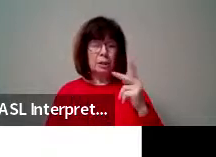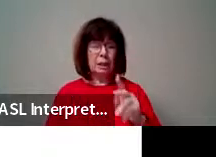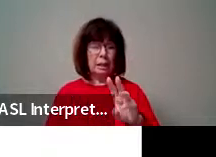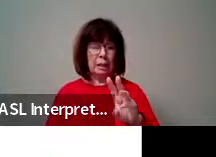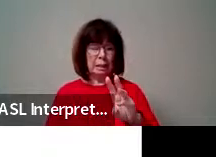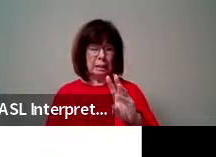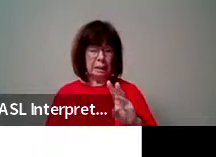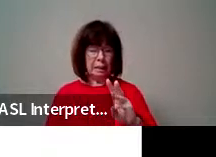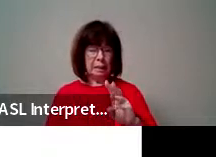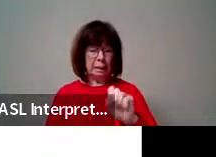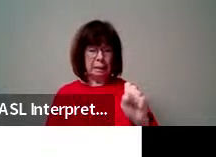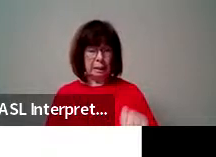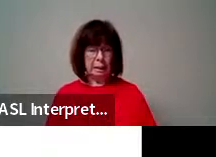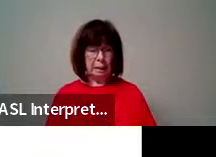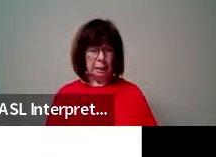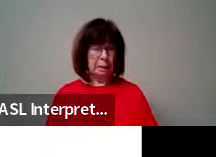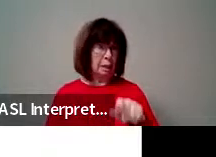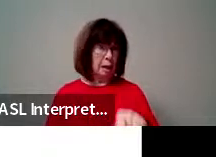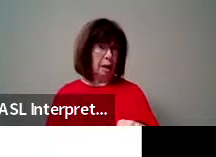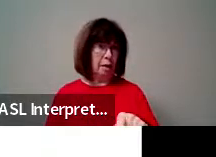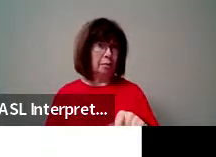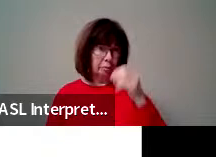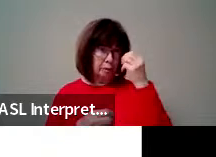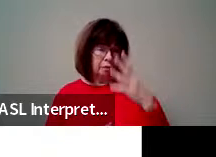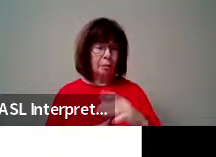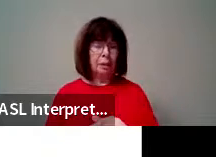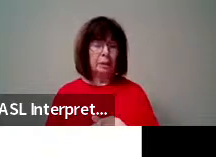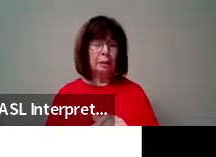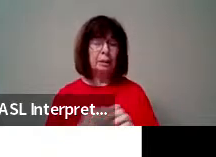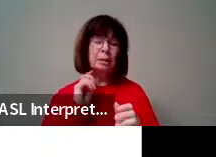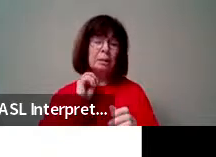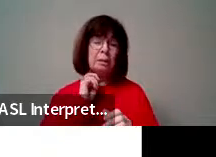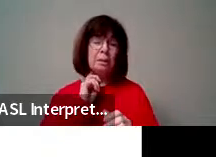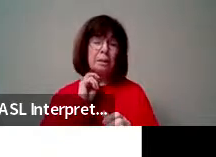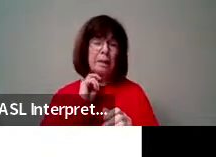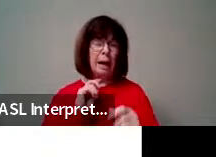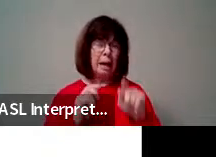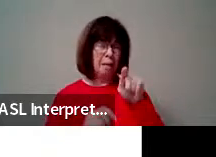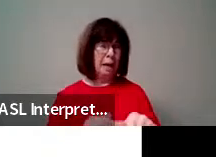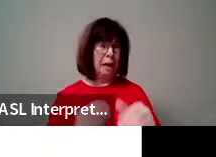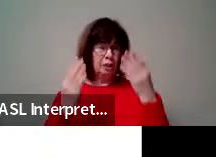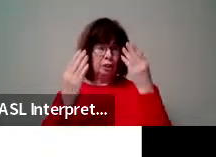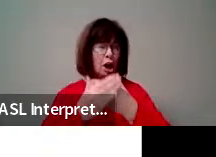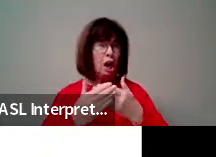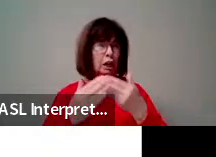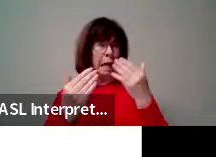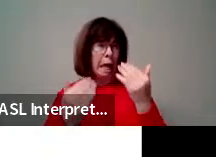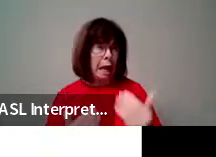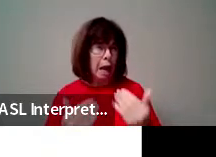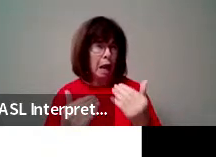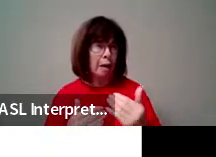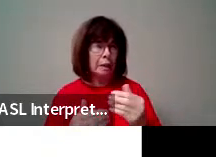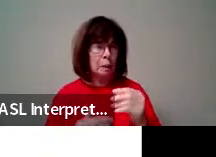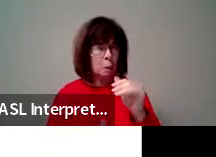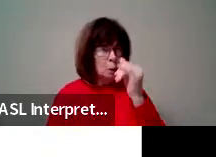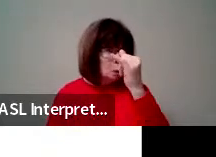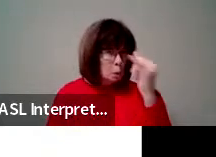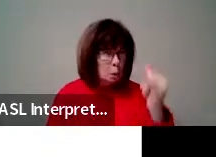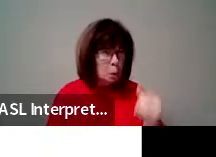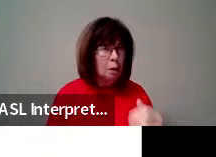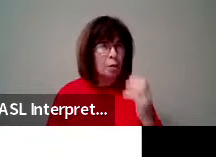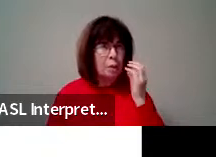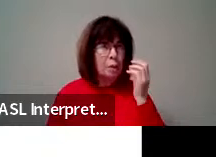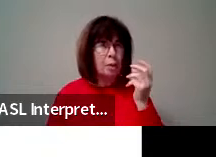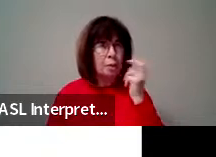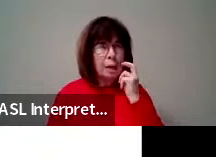of data, and with this season in that dark, heavy blue line on the left-hand